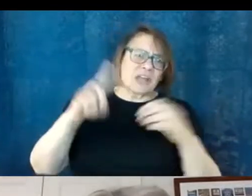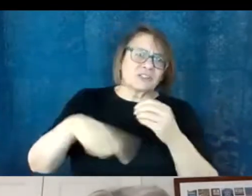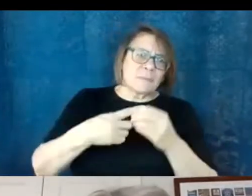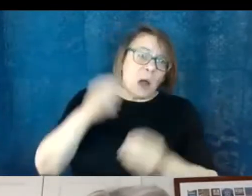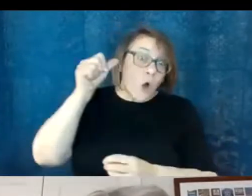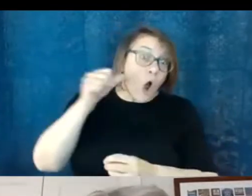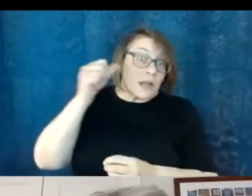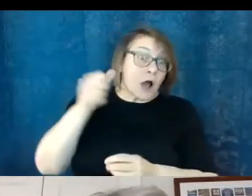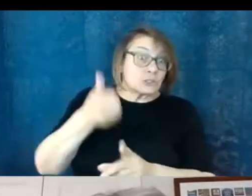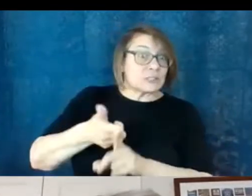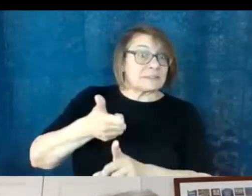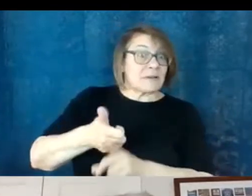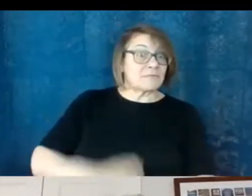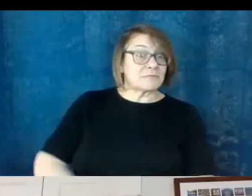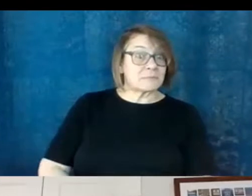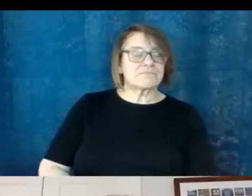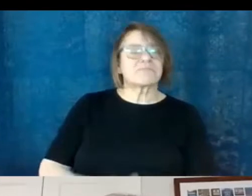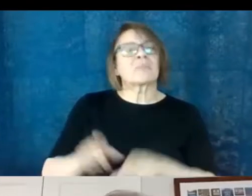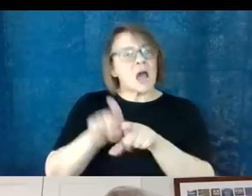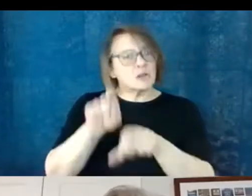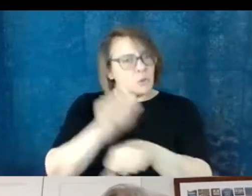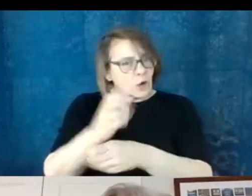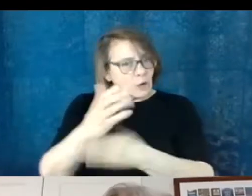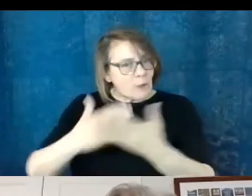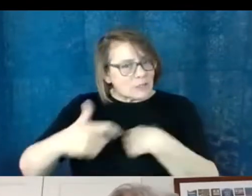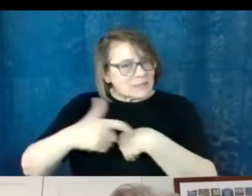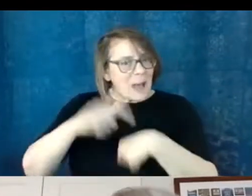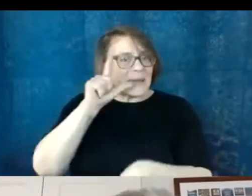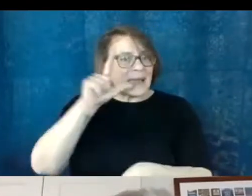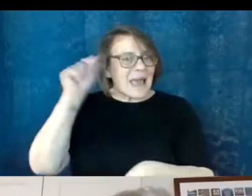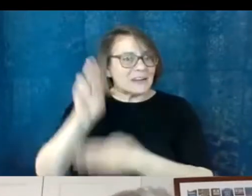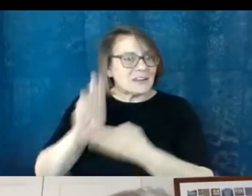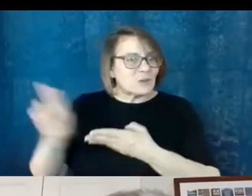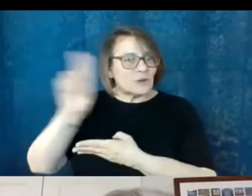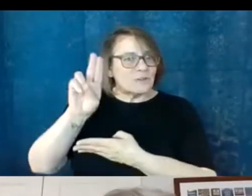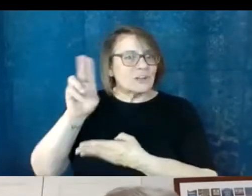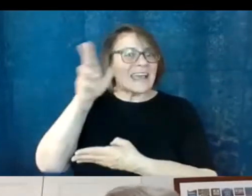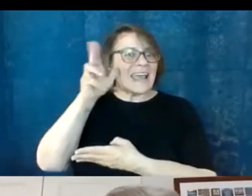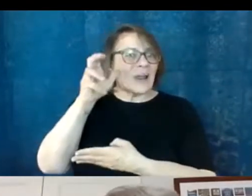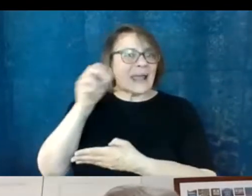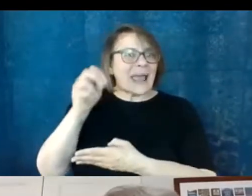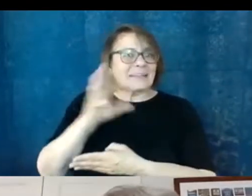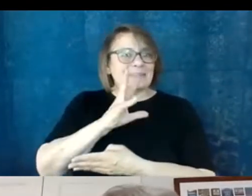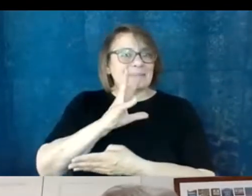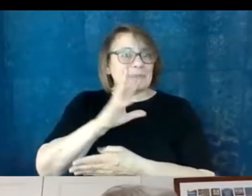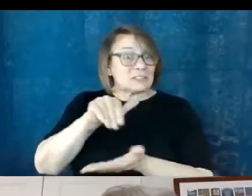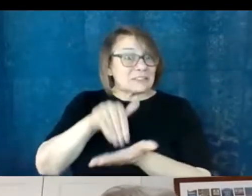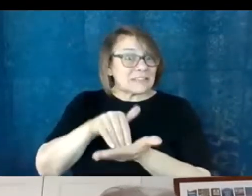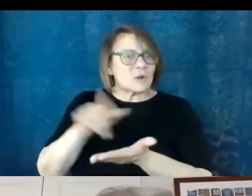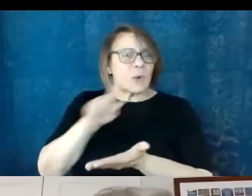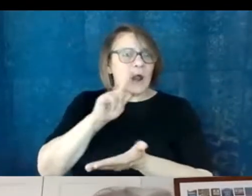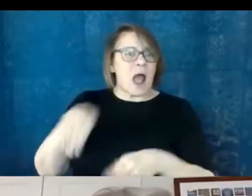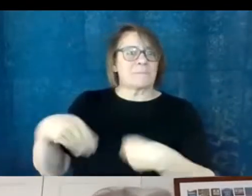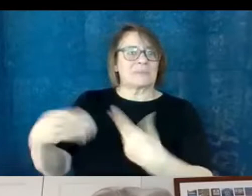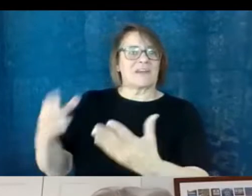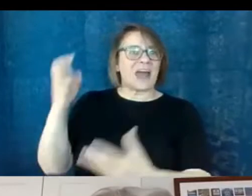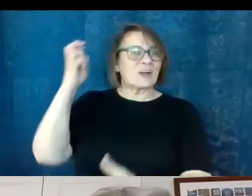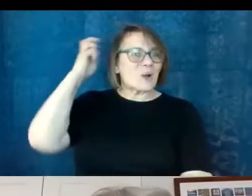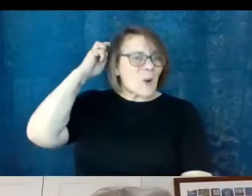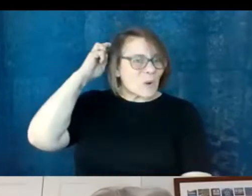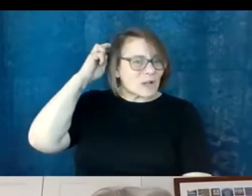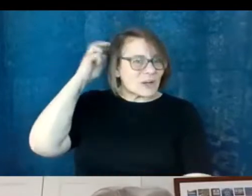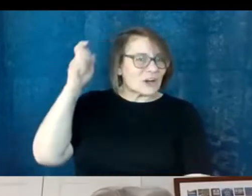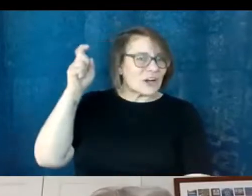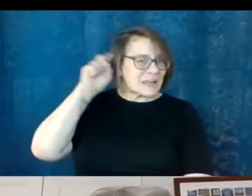audiology. I also work part-time at the Gallaudet University Hearing and Speech Center, where I provide cochlear implant, hearing aid,